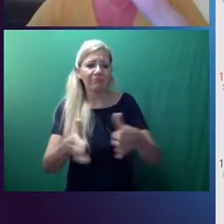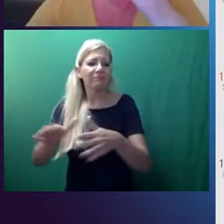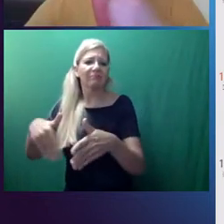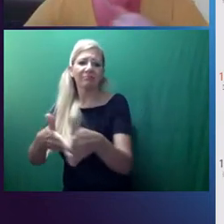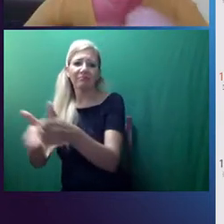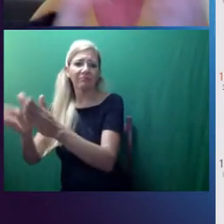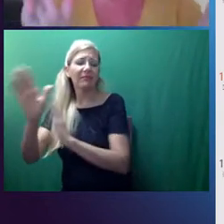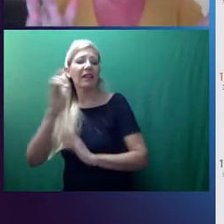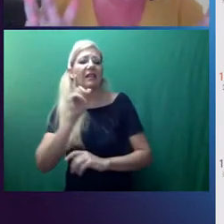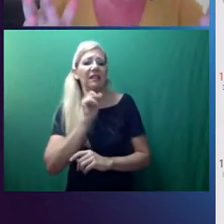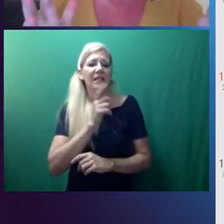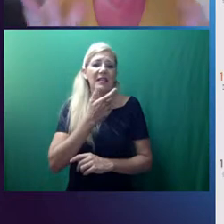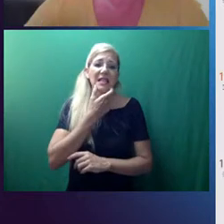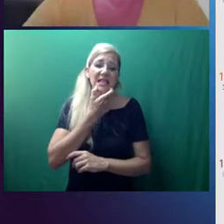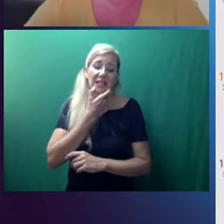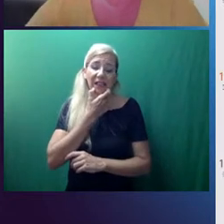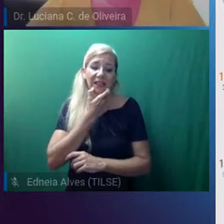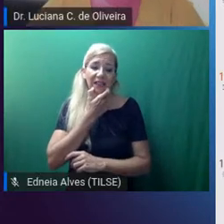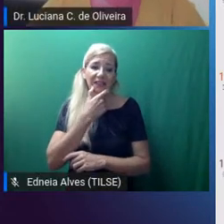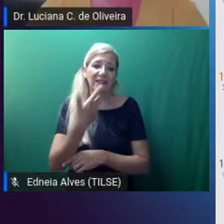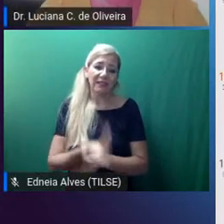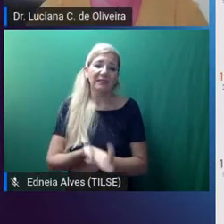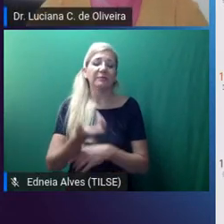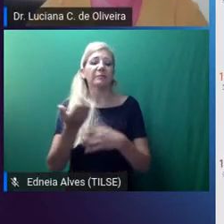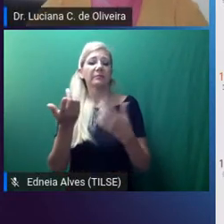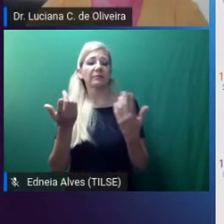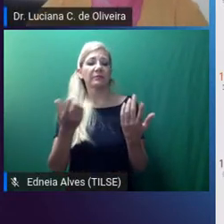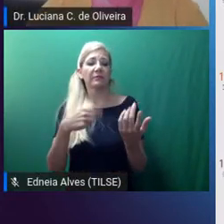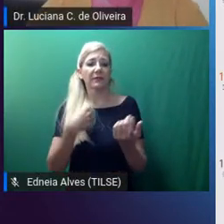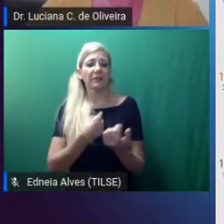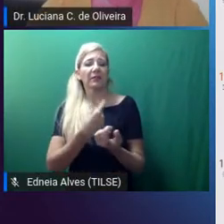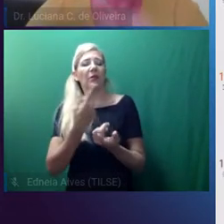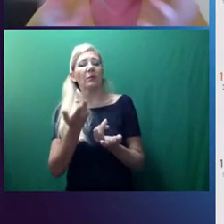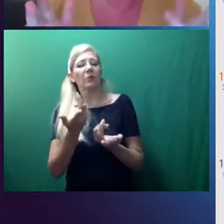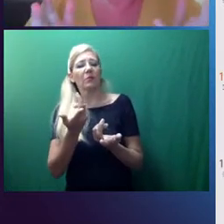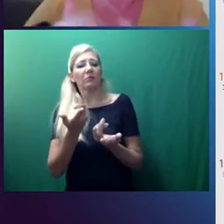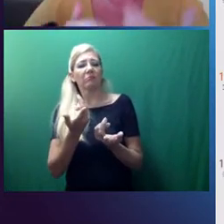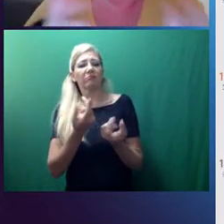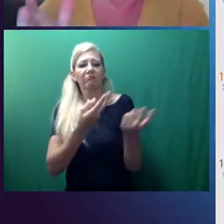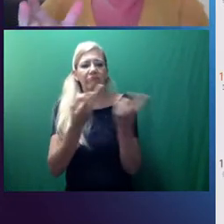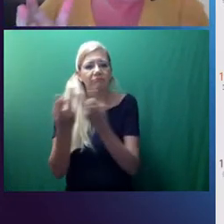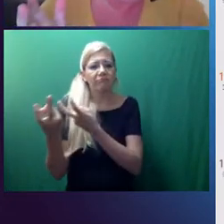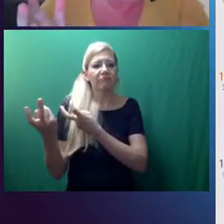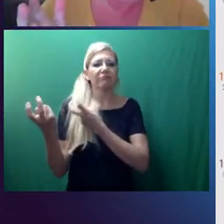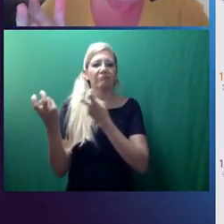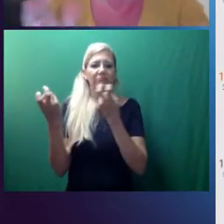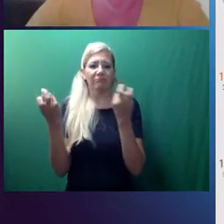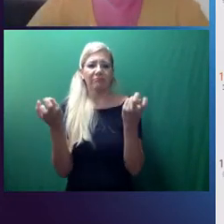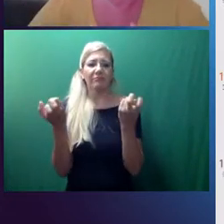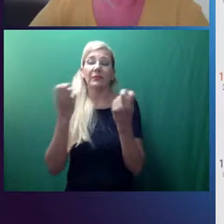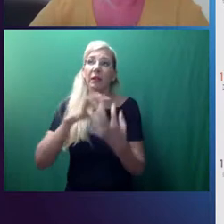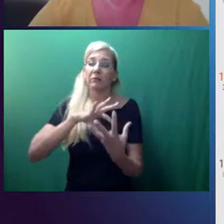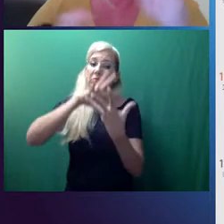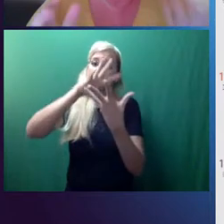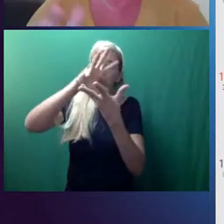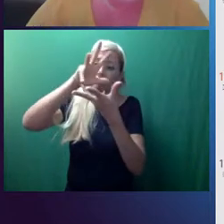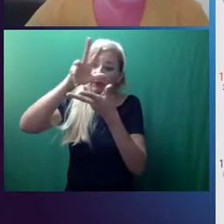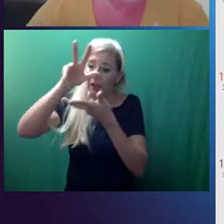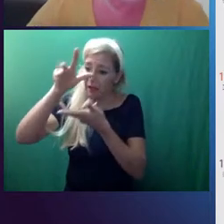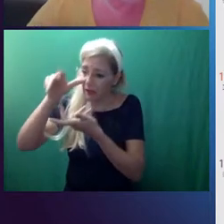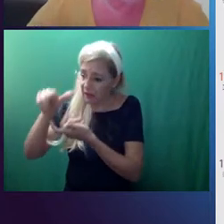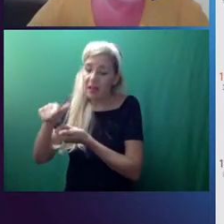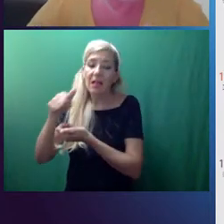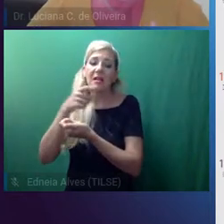English, right? Different Englishes, as we call them, and the notion of world Englishes.